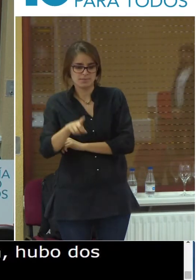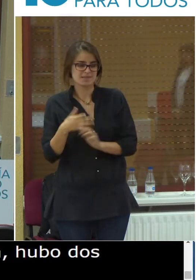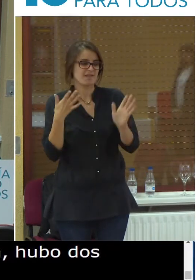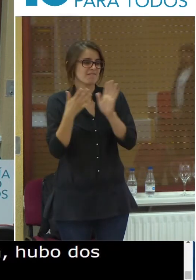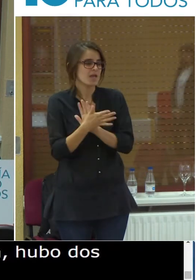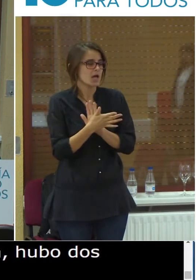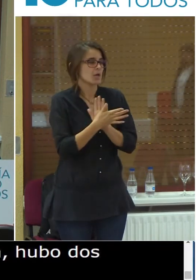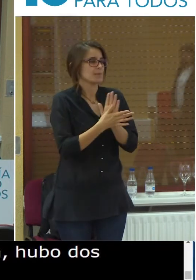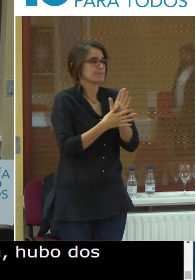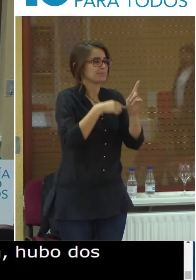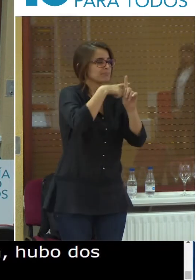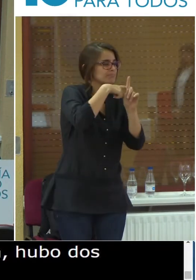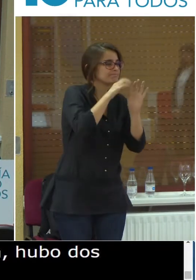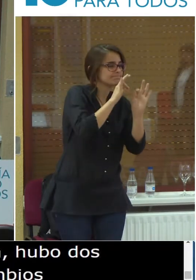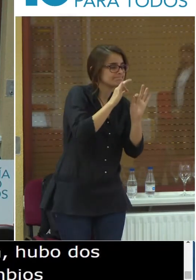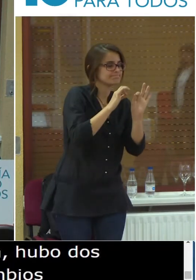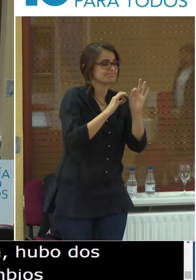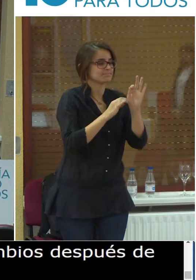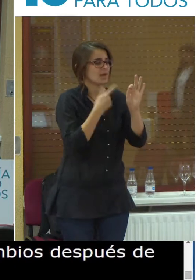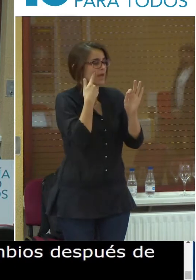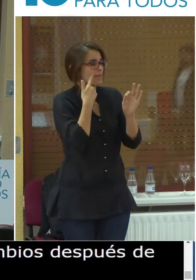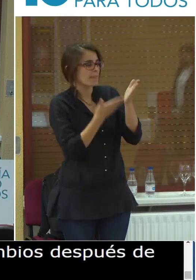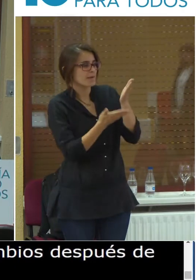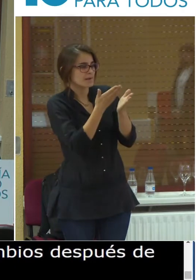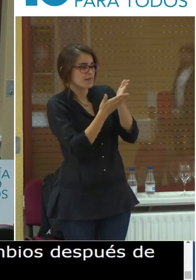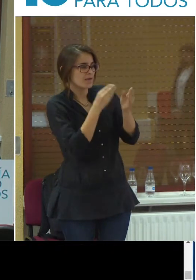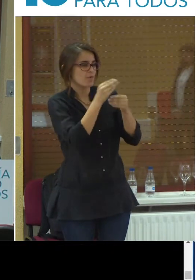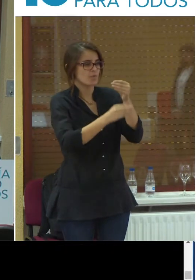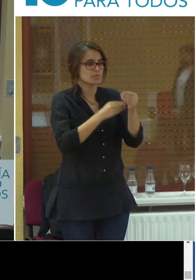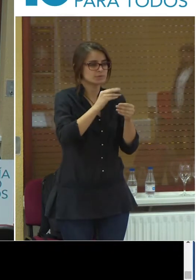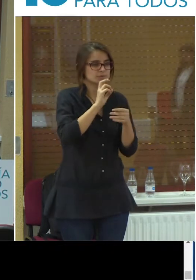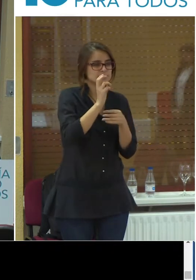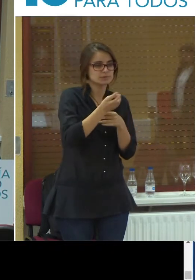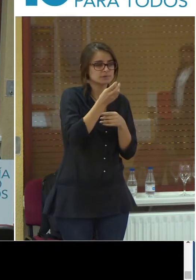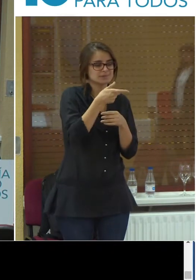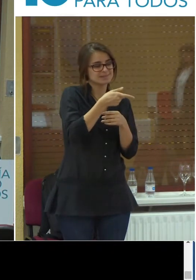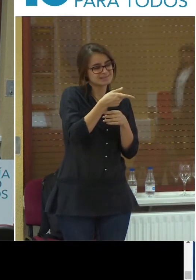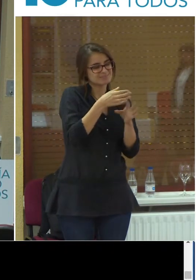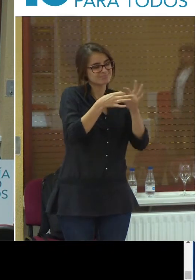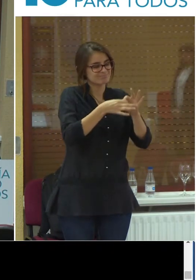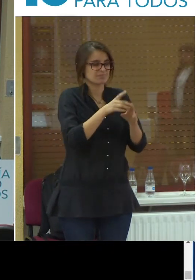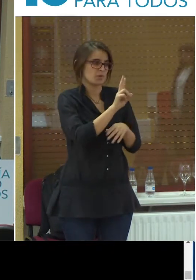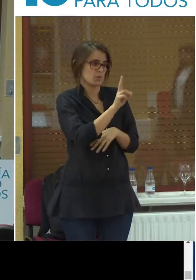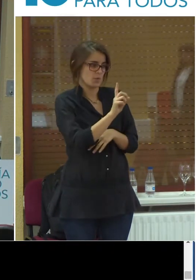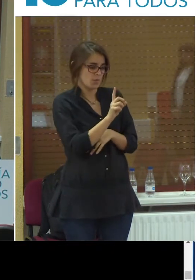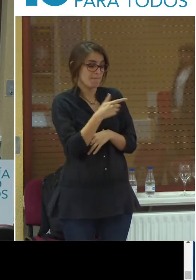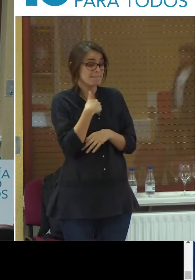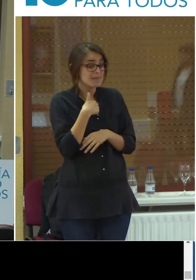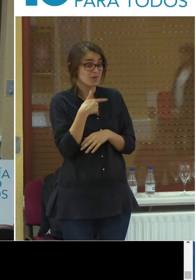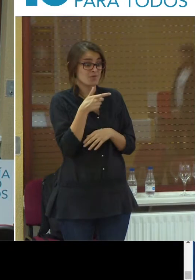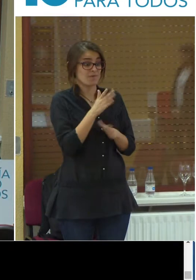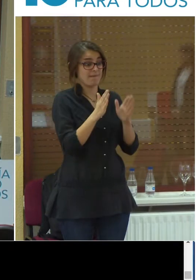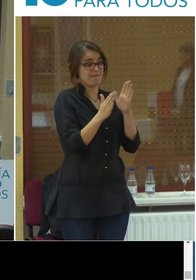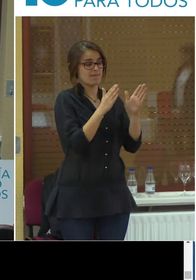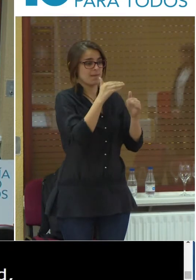have no specific metrics of an assessment, or no, not really, sorry, but